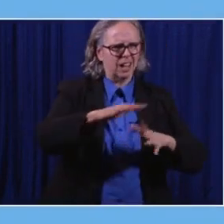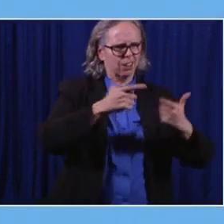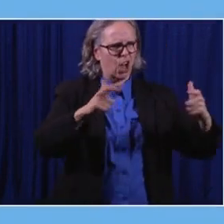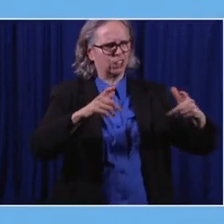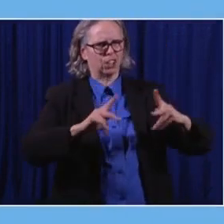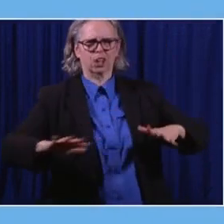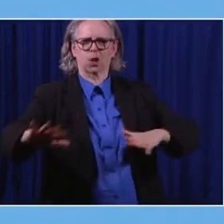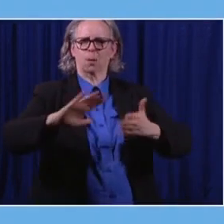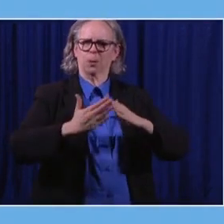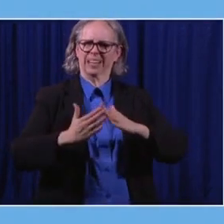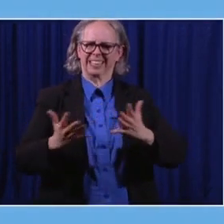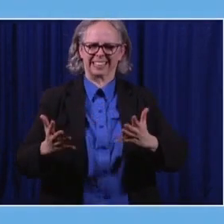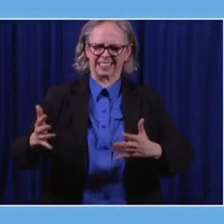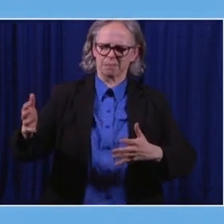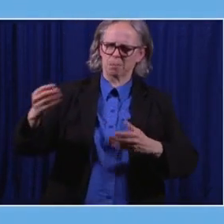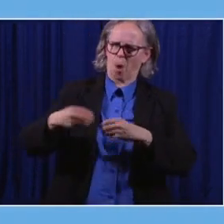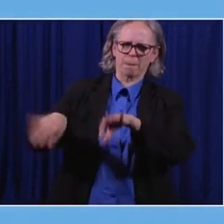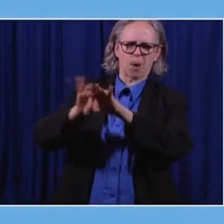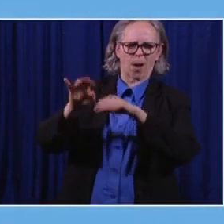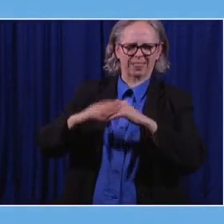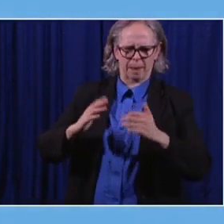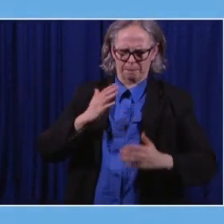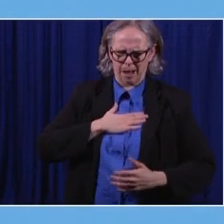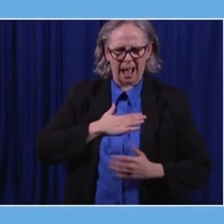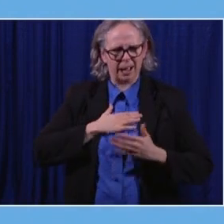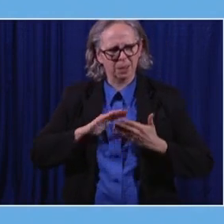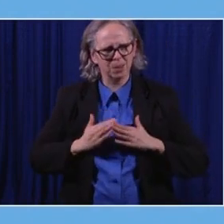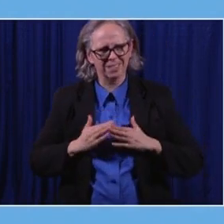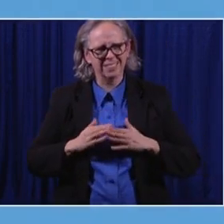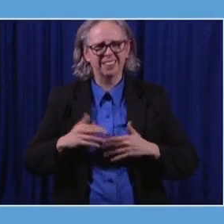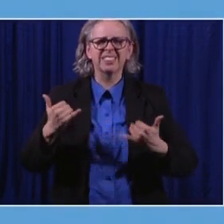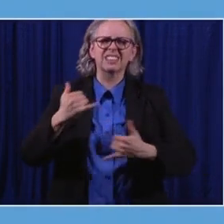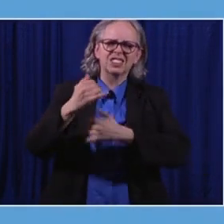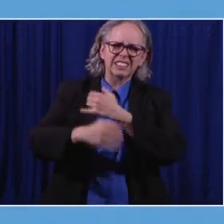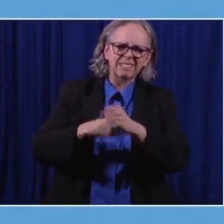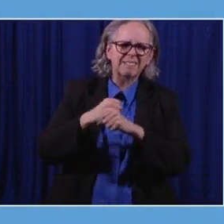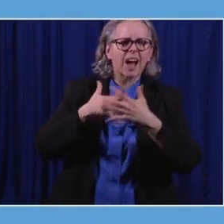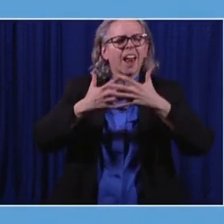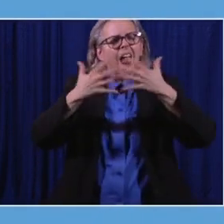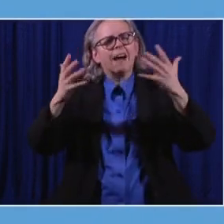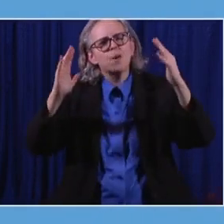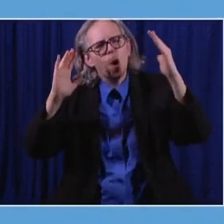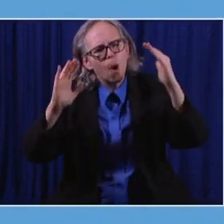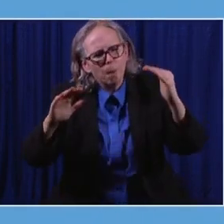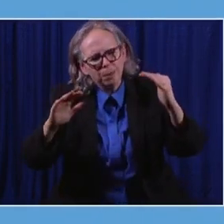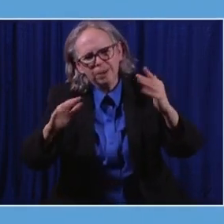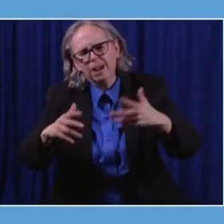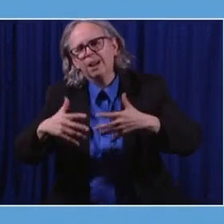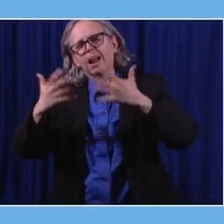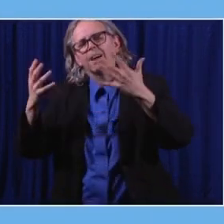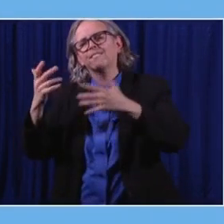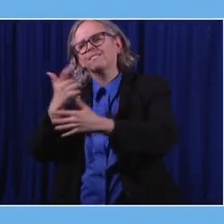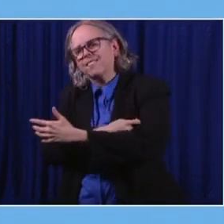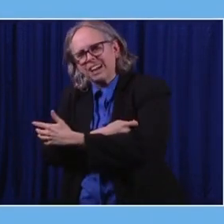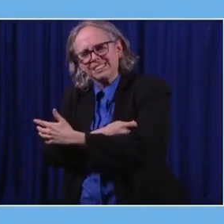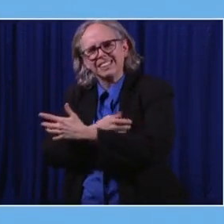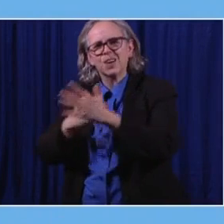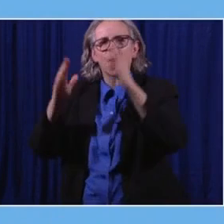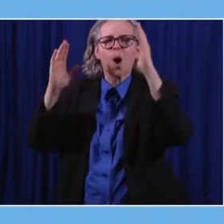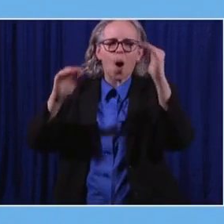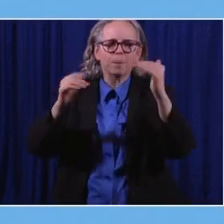there's a lot of hope. The hope that the COVID-19 vaccine brings. And the hope of a healthy new year. This